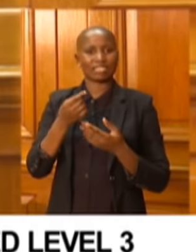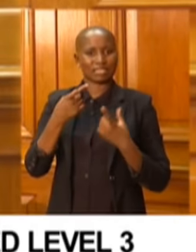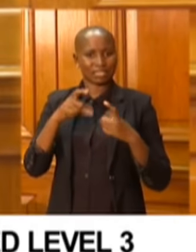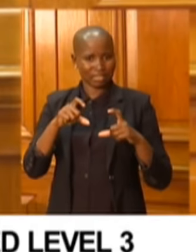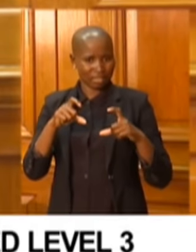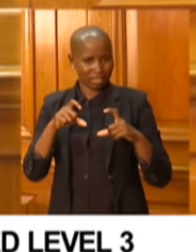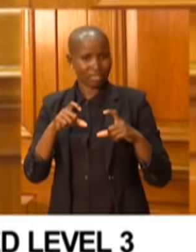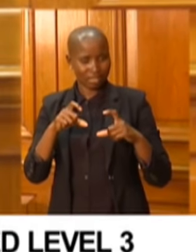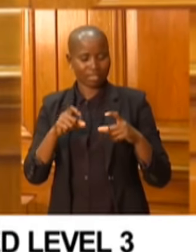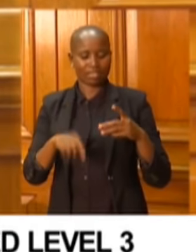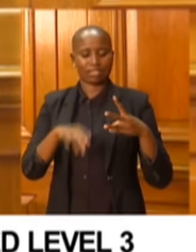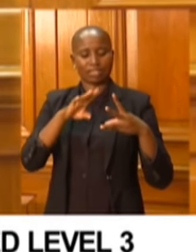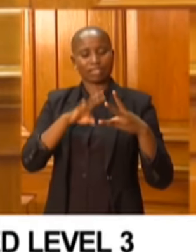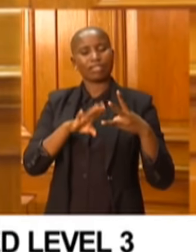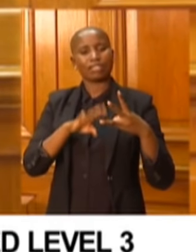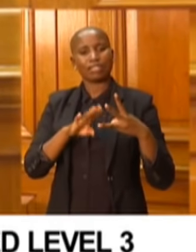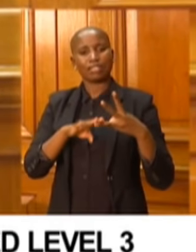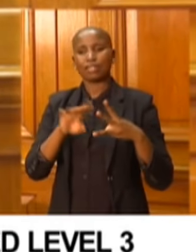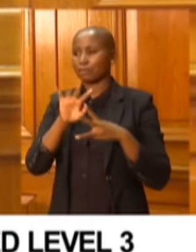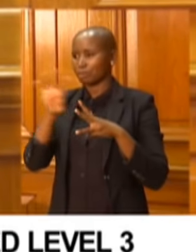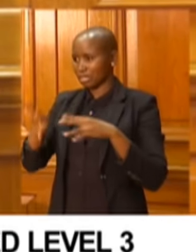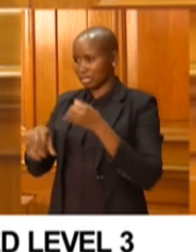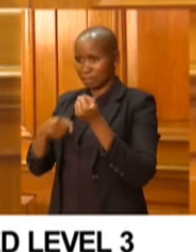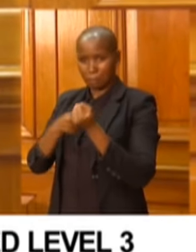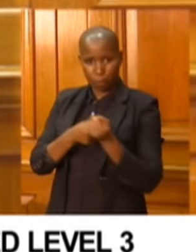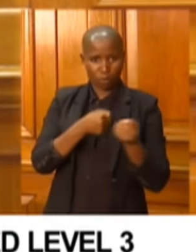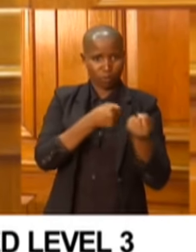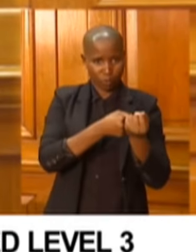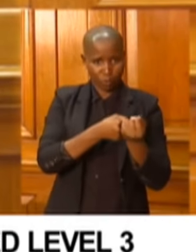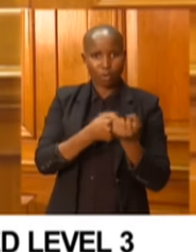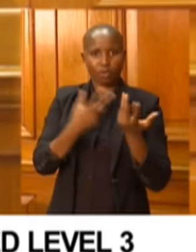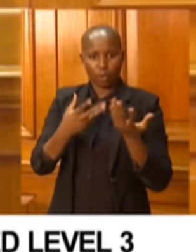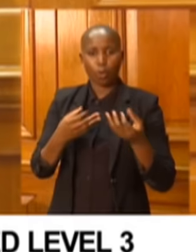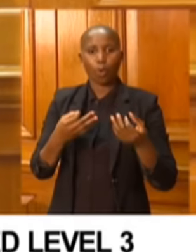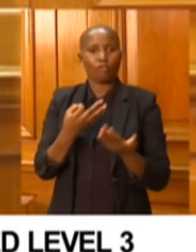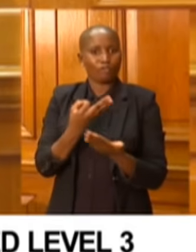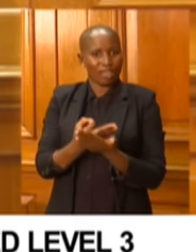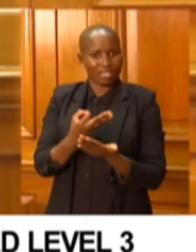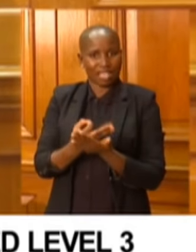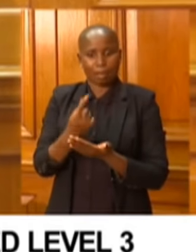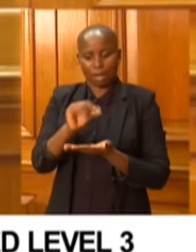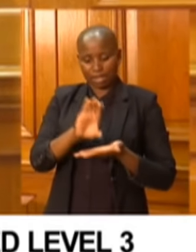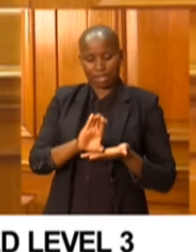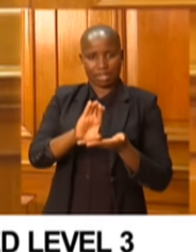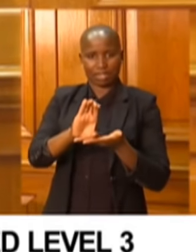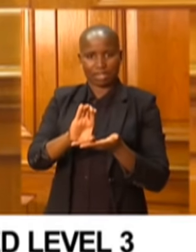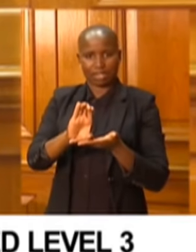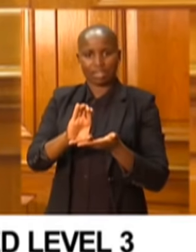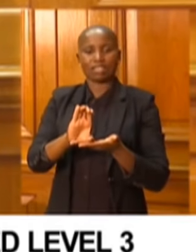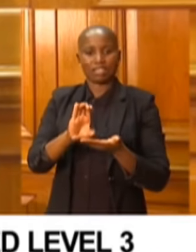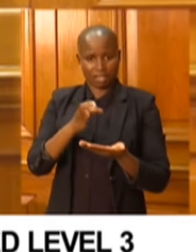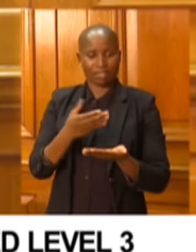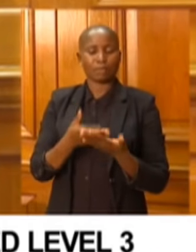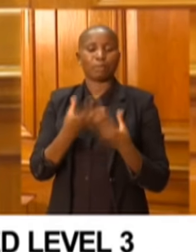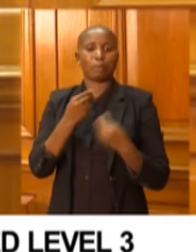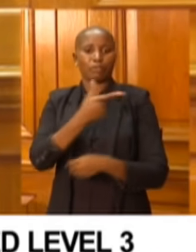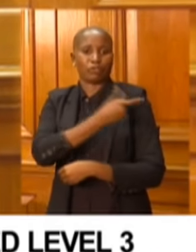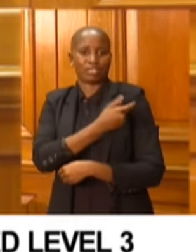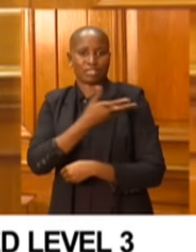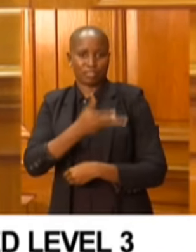to support the acquisition, the funding, and distribution of vaccines. We see